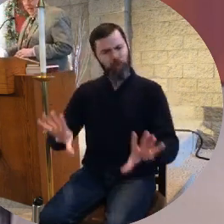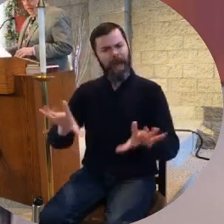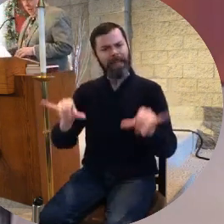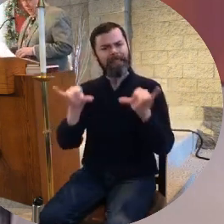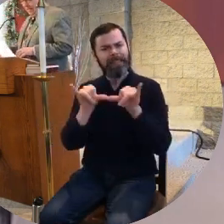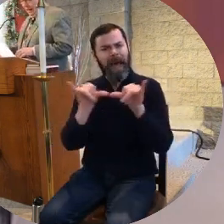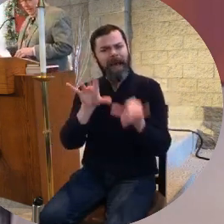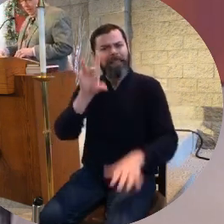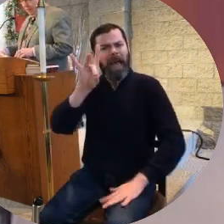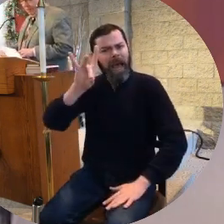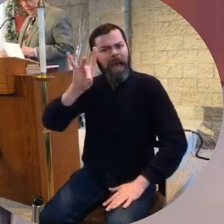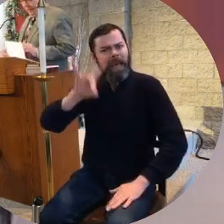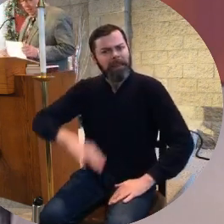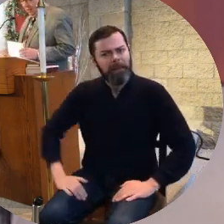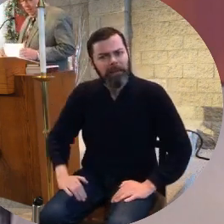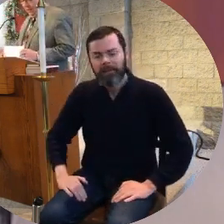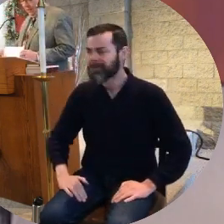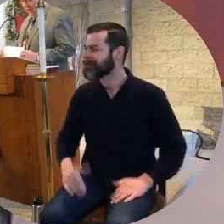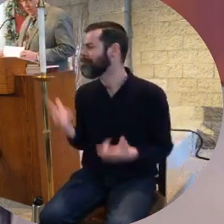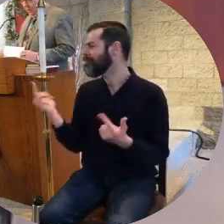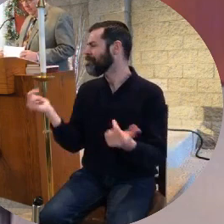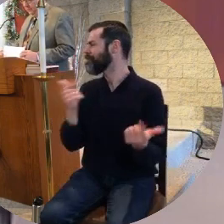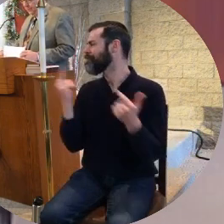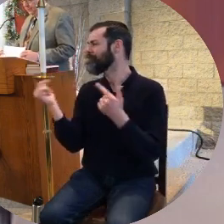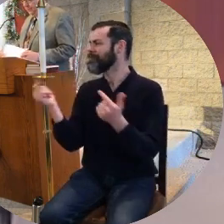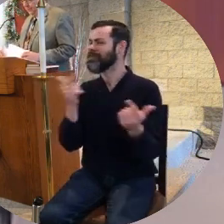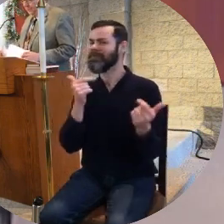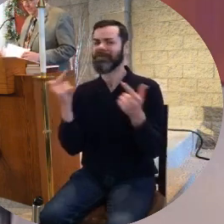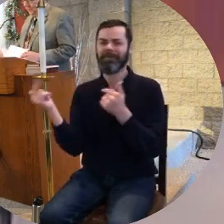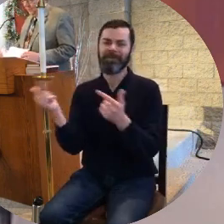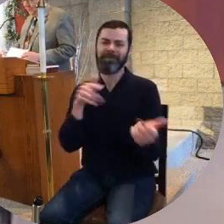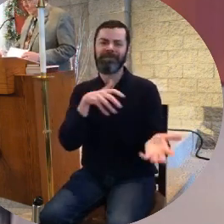I think I'll retire that one, Pete. Don't you think so?